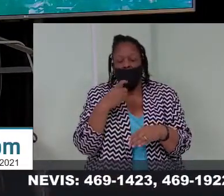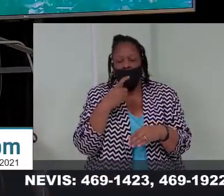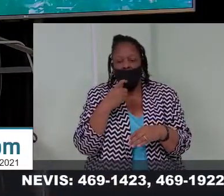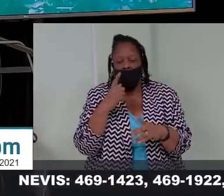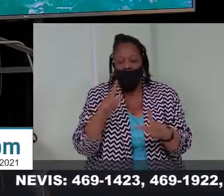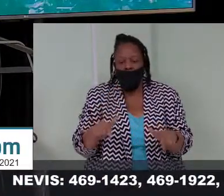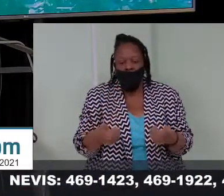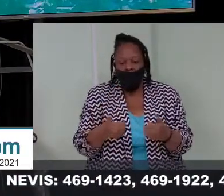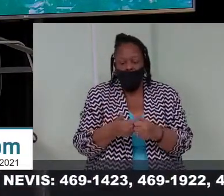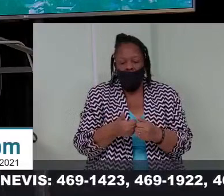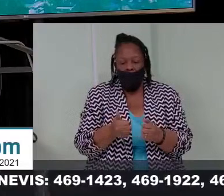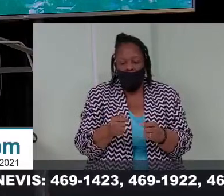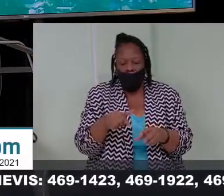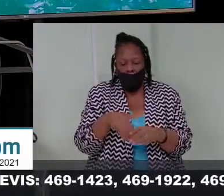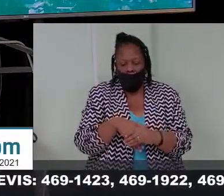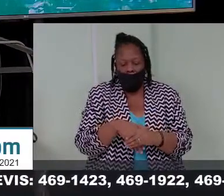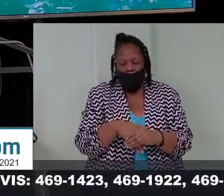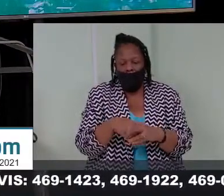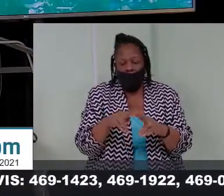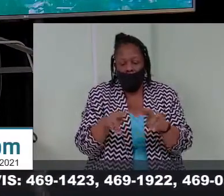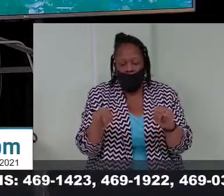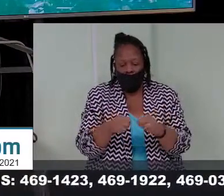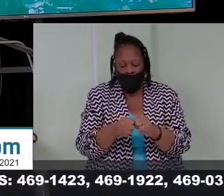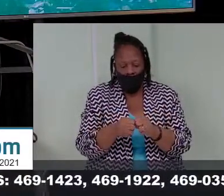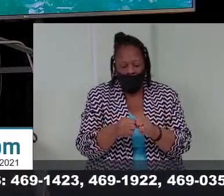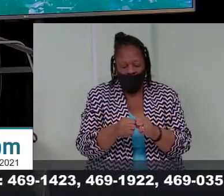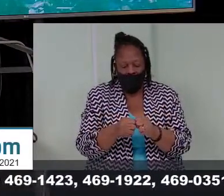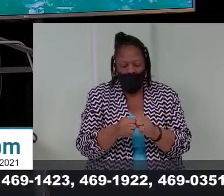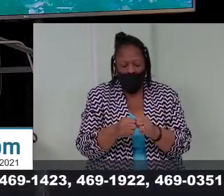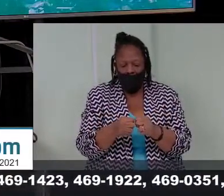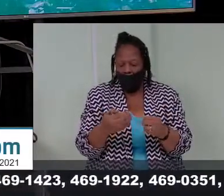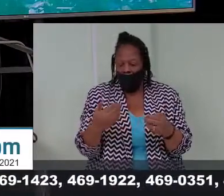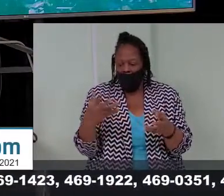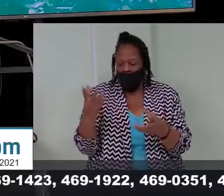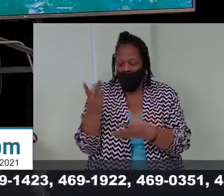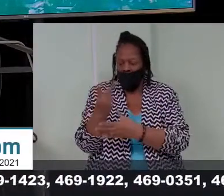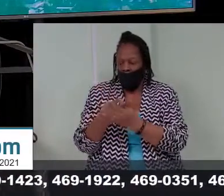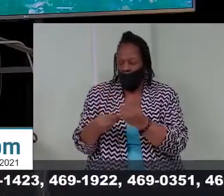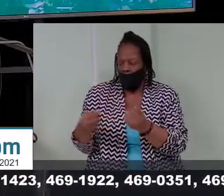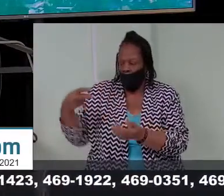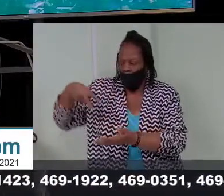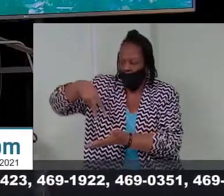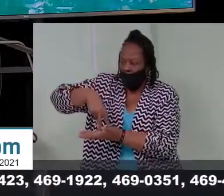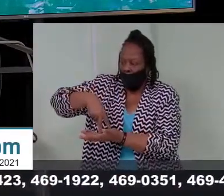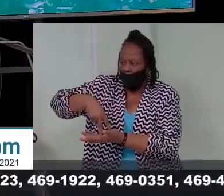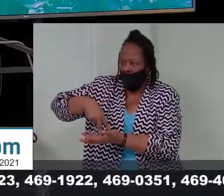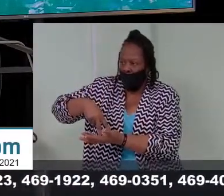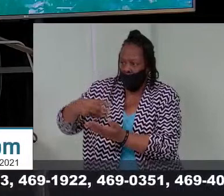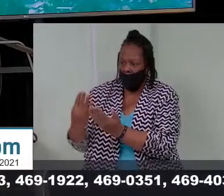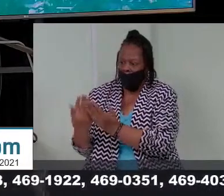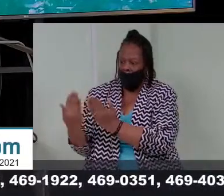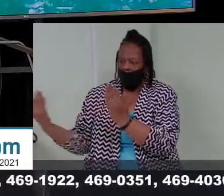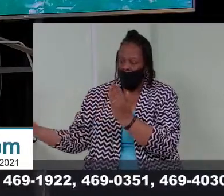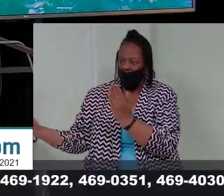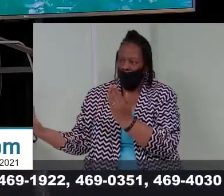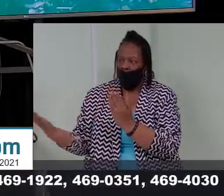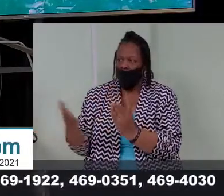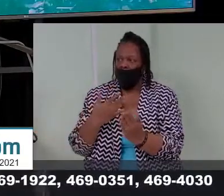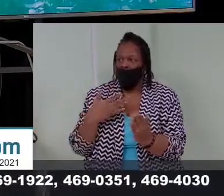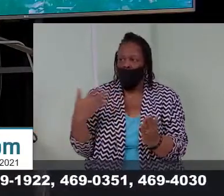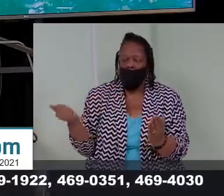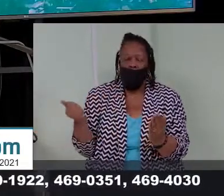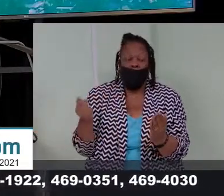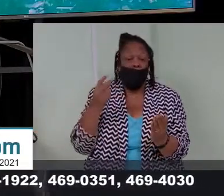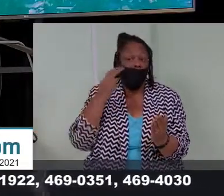Nevis. The two came into close contact at the fence, and this contact was captured on the